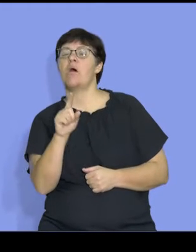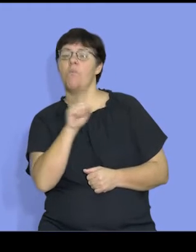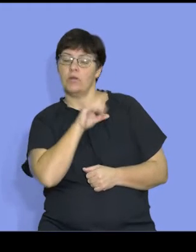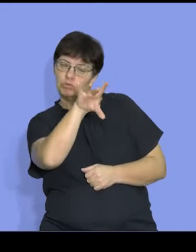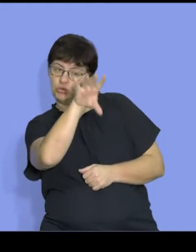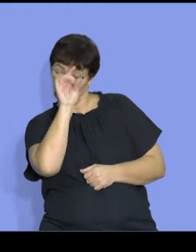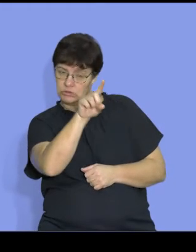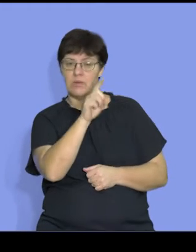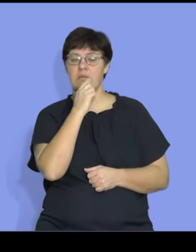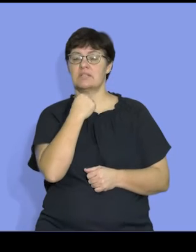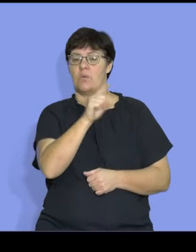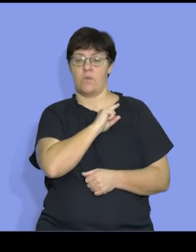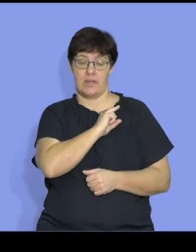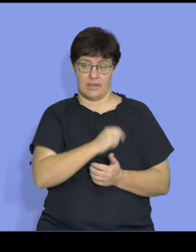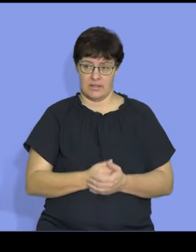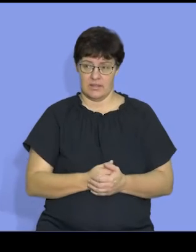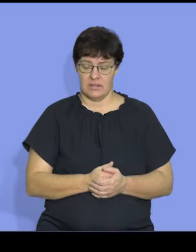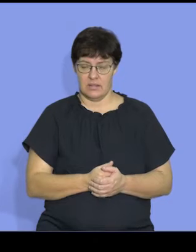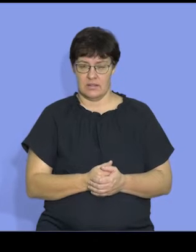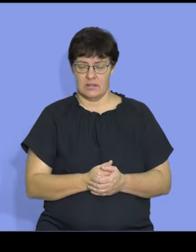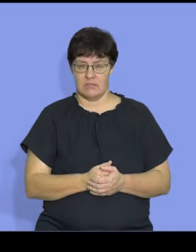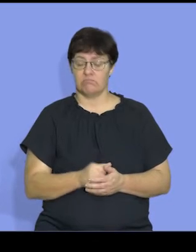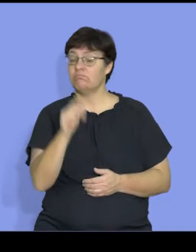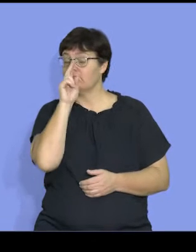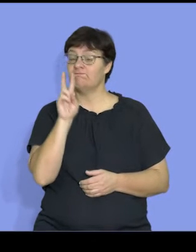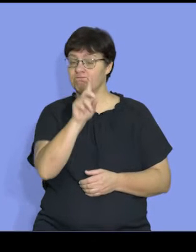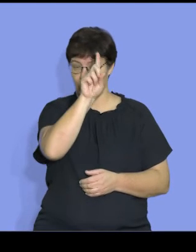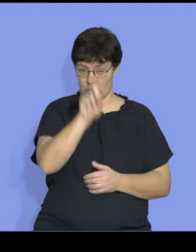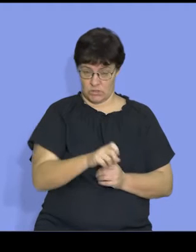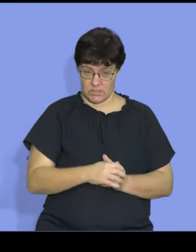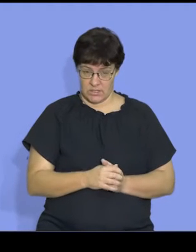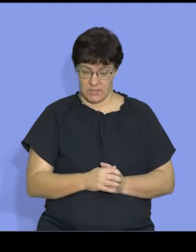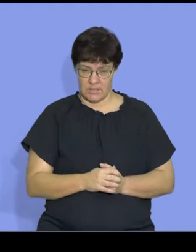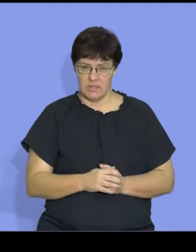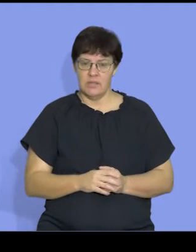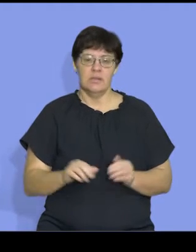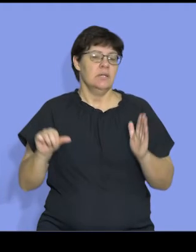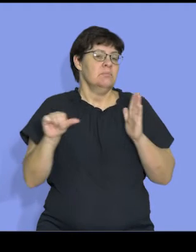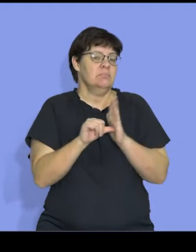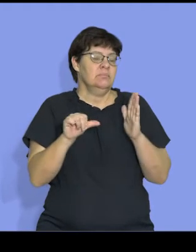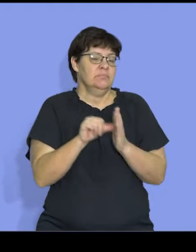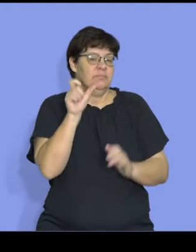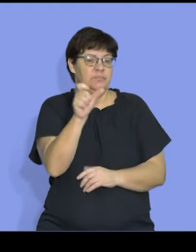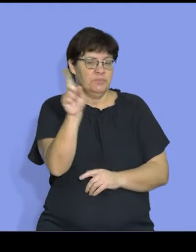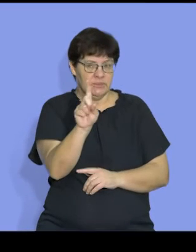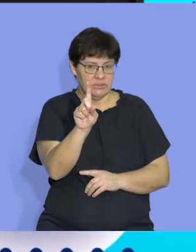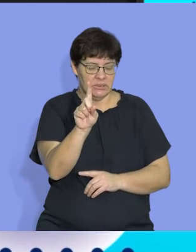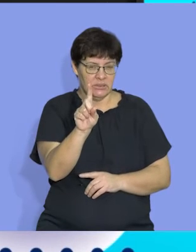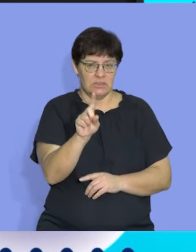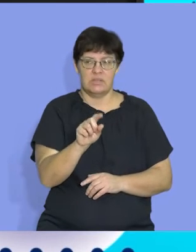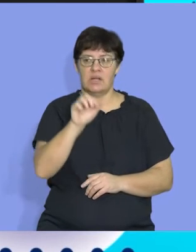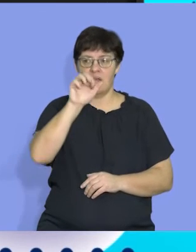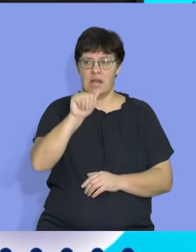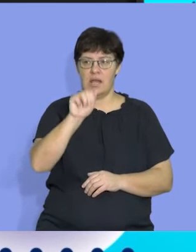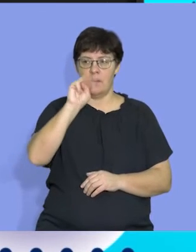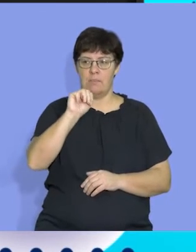choice, right? Okay, so if you look at this question, the key term or the key word in this question is